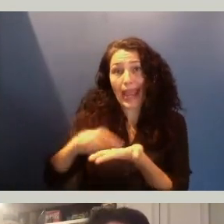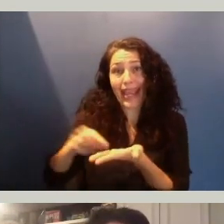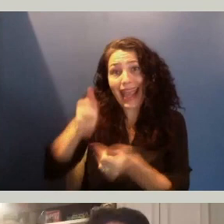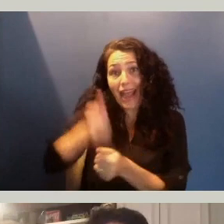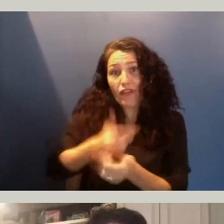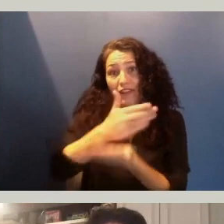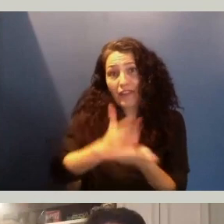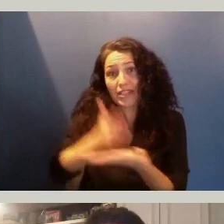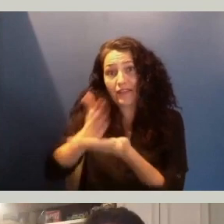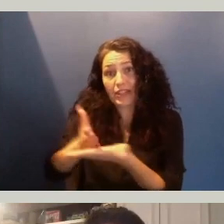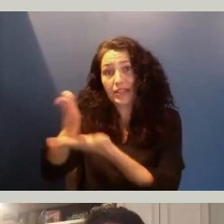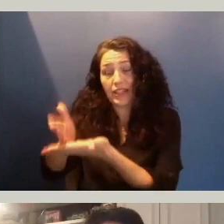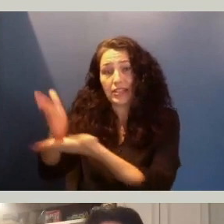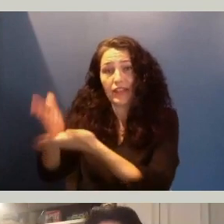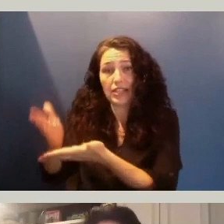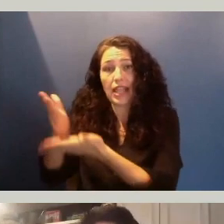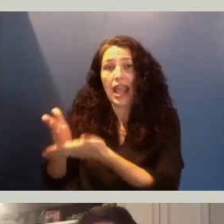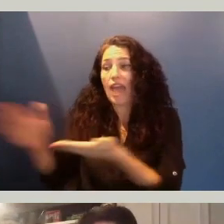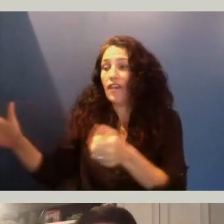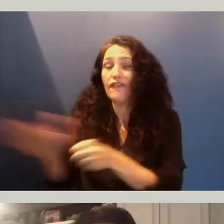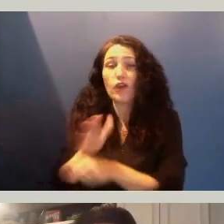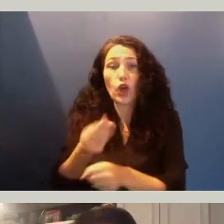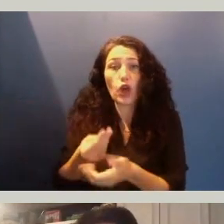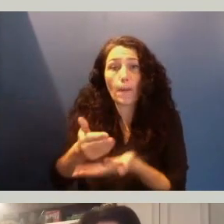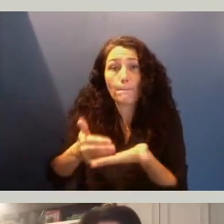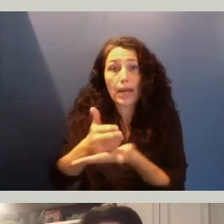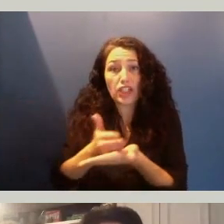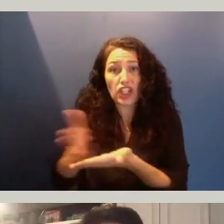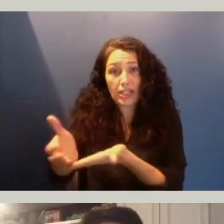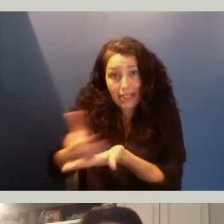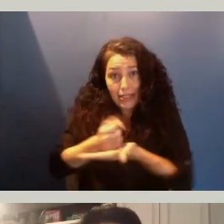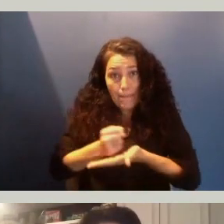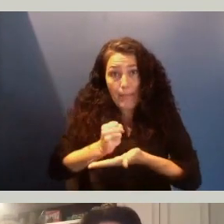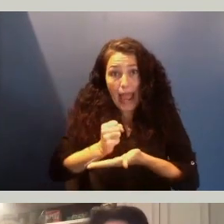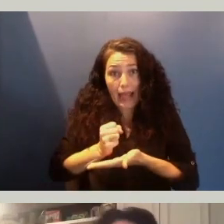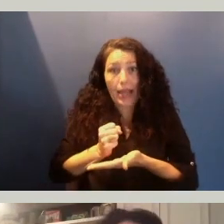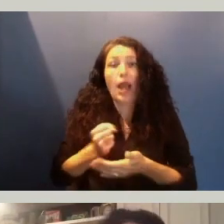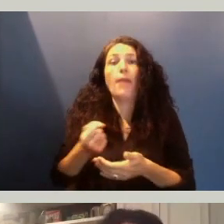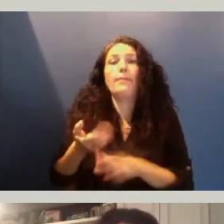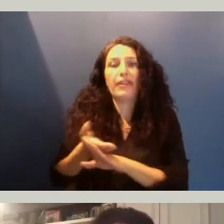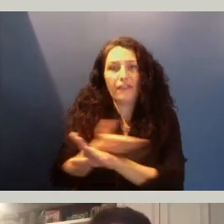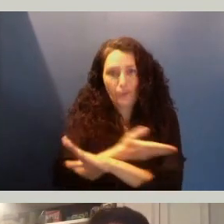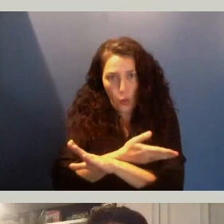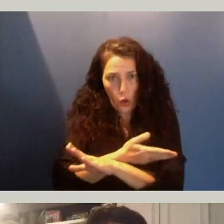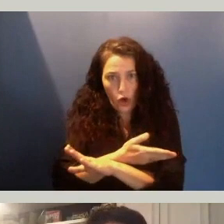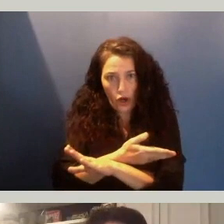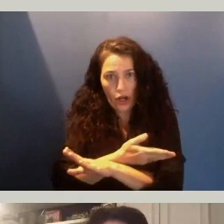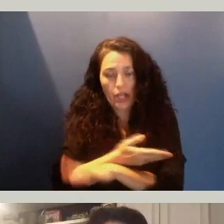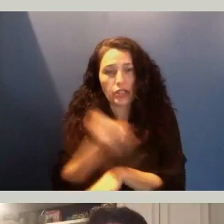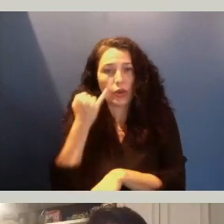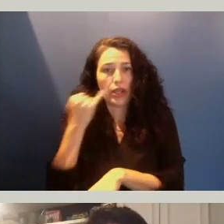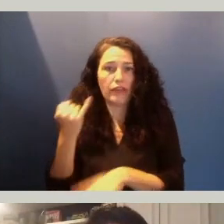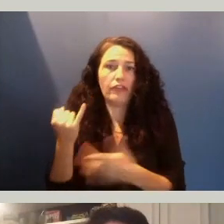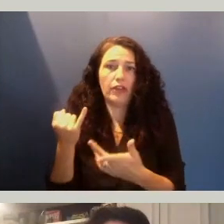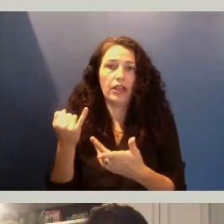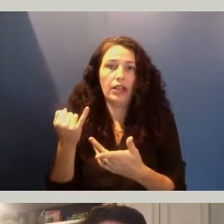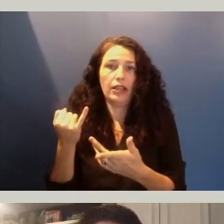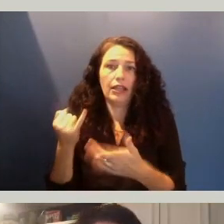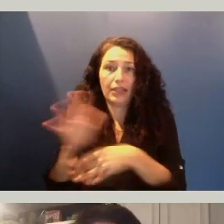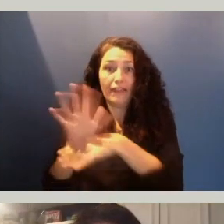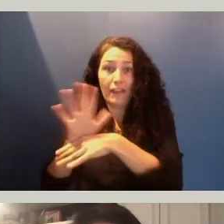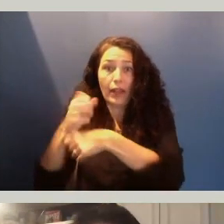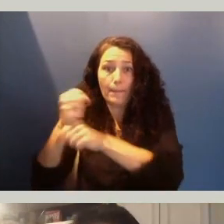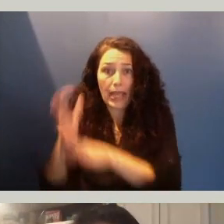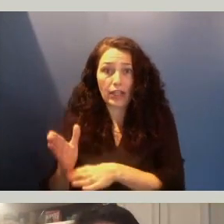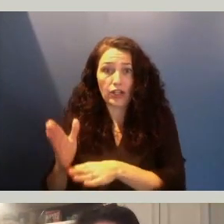to recoup from the sale of a film. And so if that means some of the original sale money goes back to completing the budget, so filmmakers can